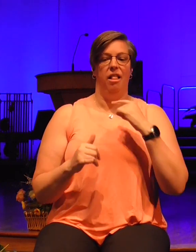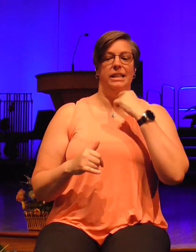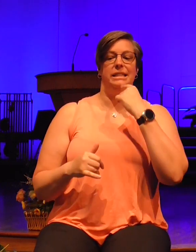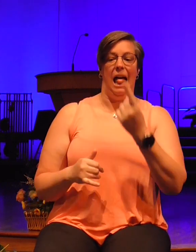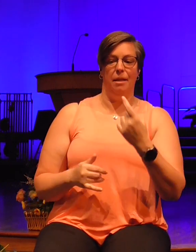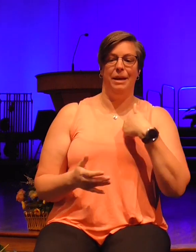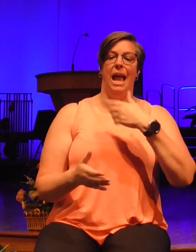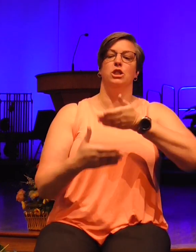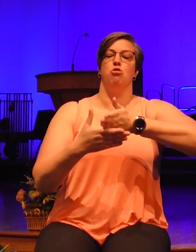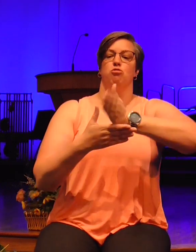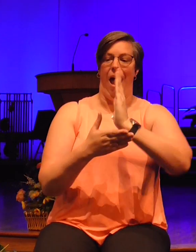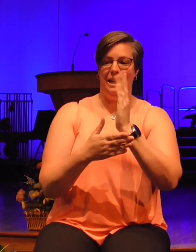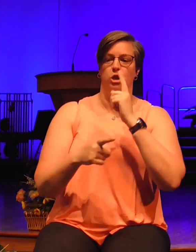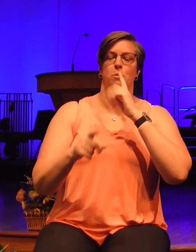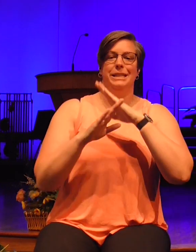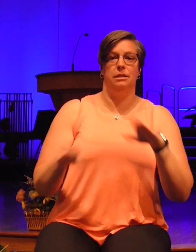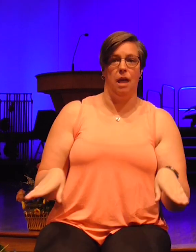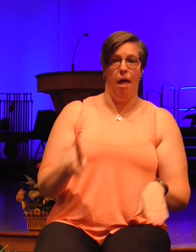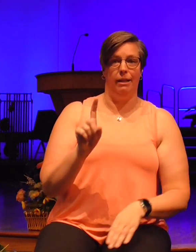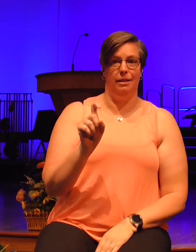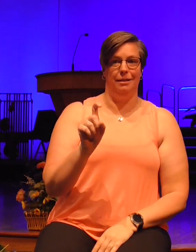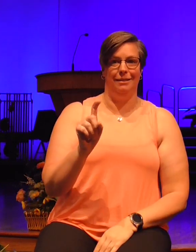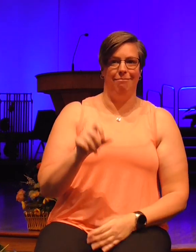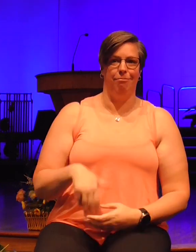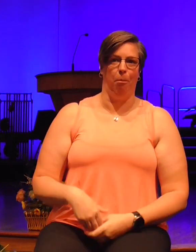remain silent?